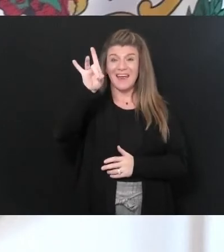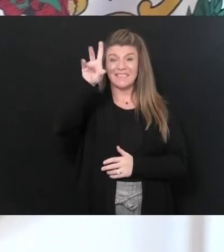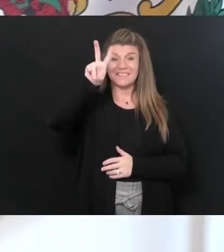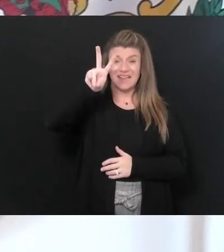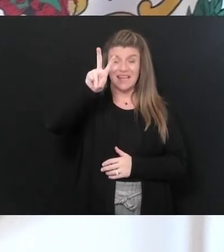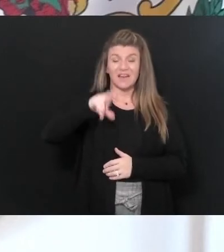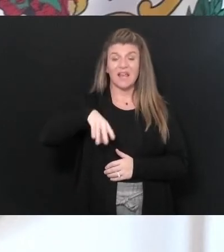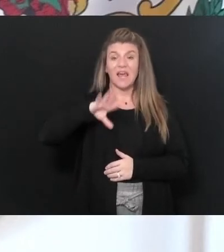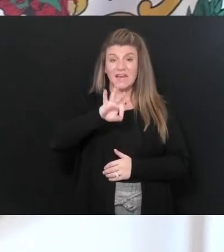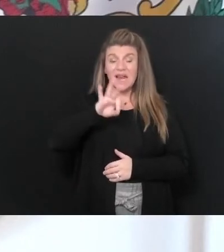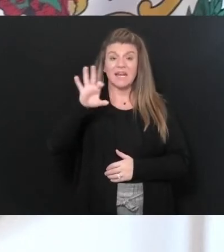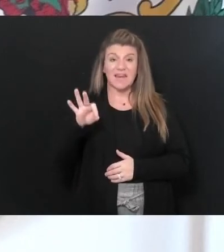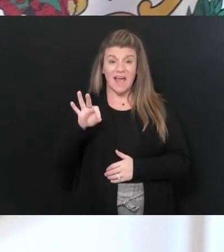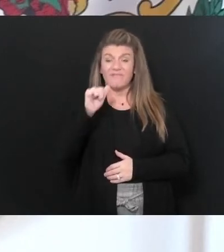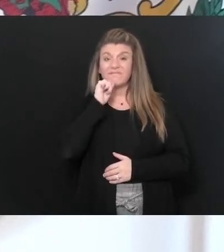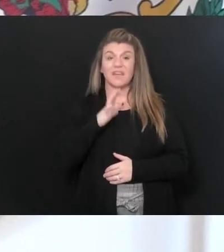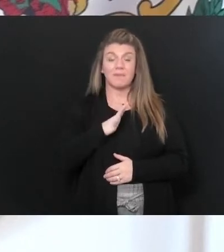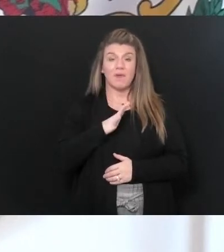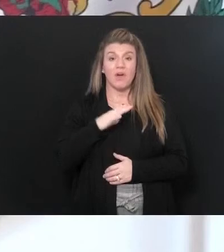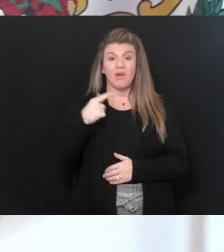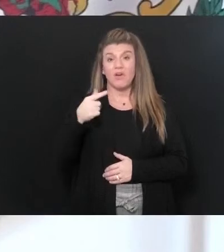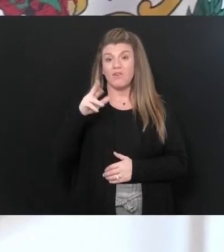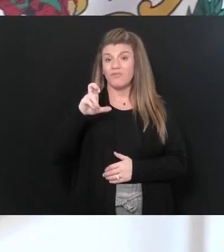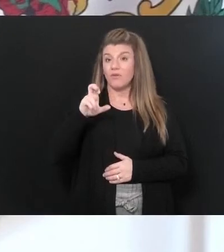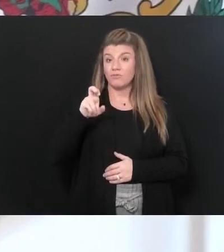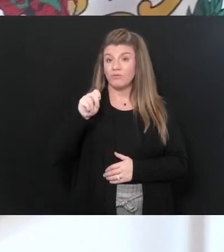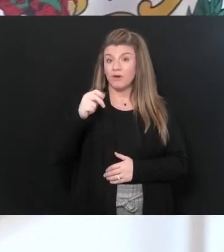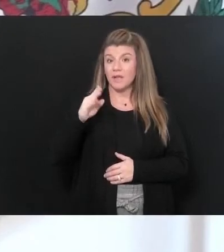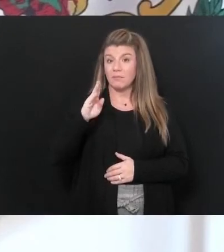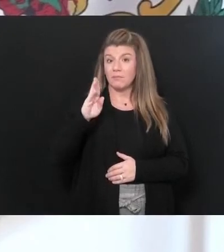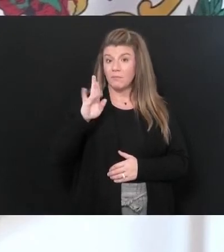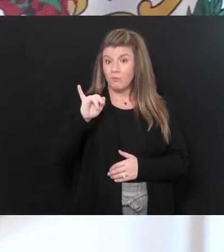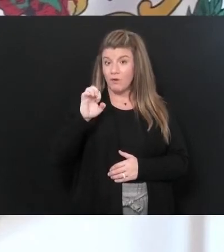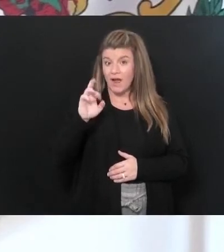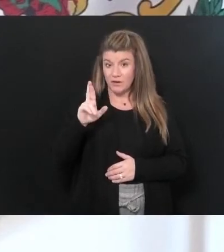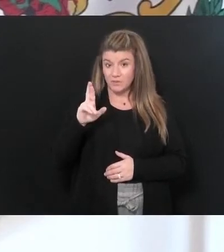1,182nd death, a 99-year-old female from Greenbrier County.